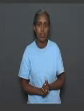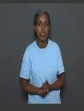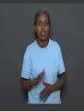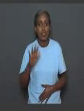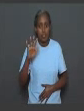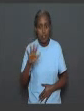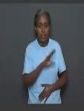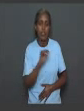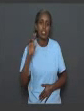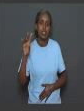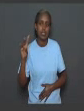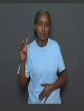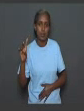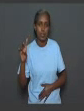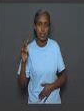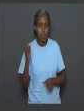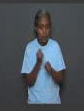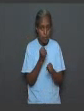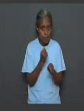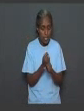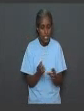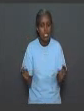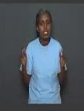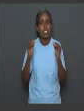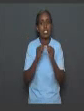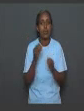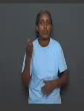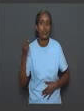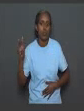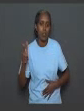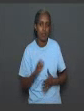5 and 7 make a sum of 12.